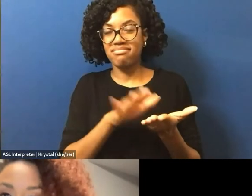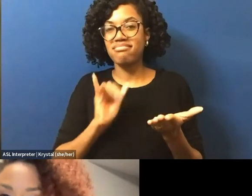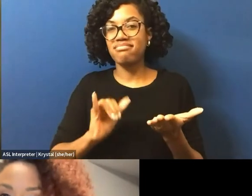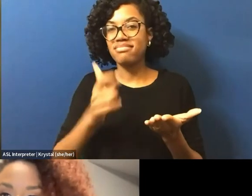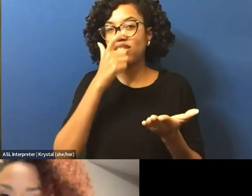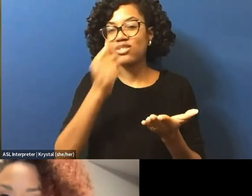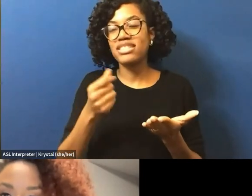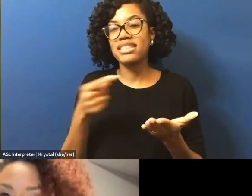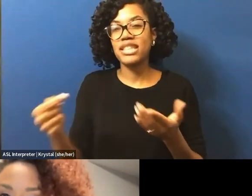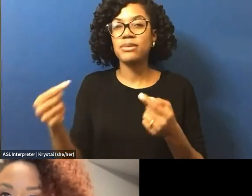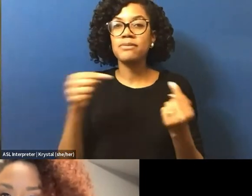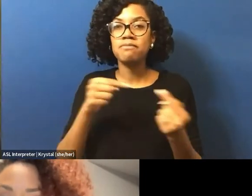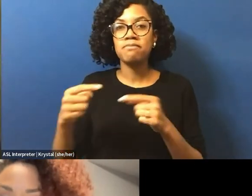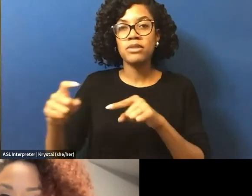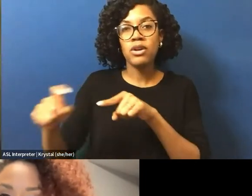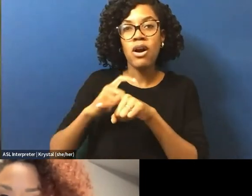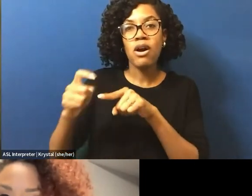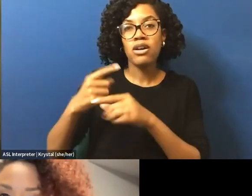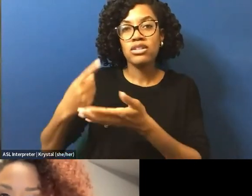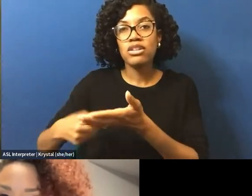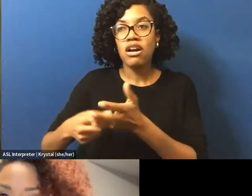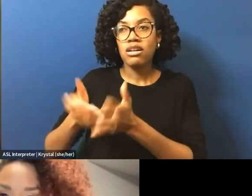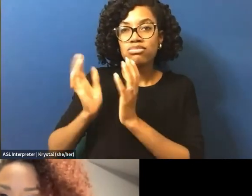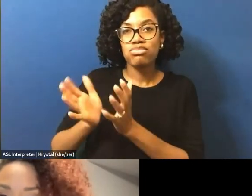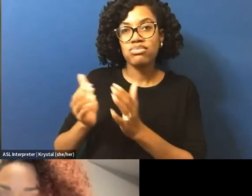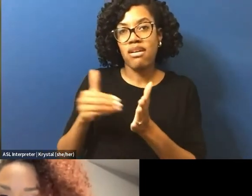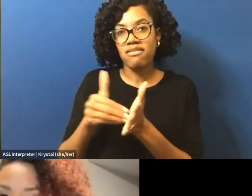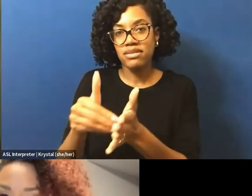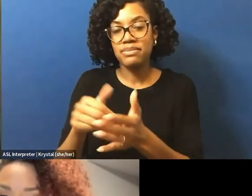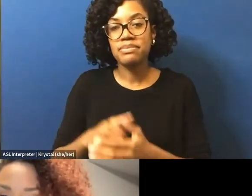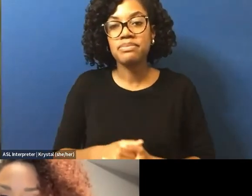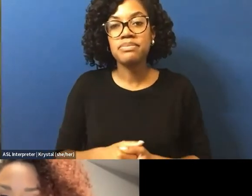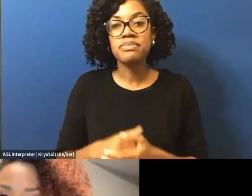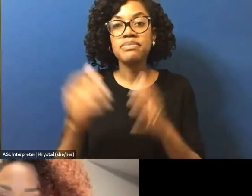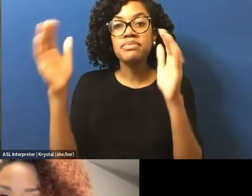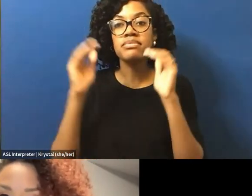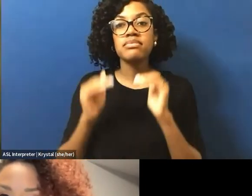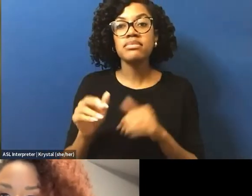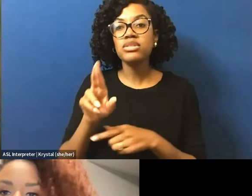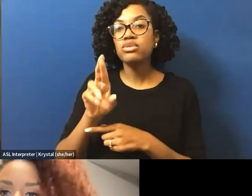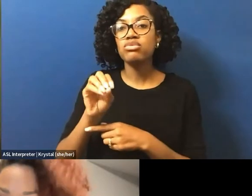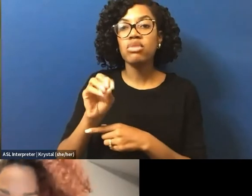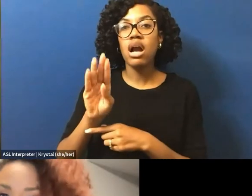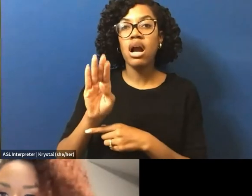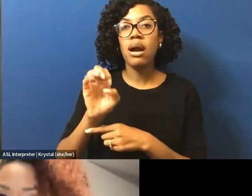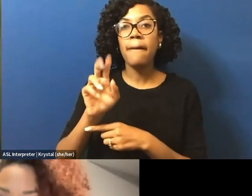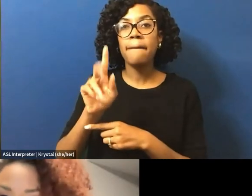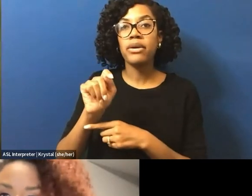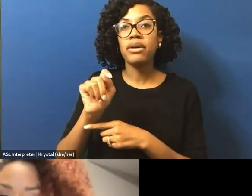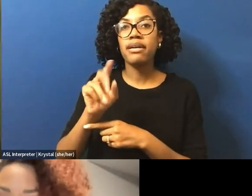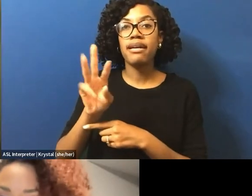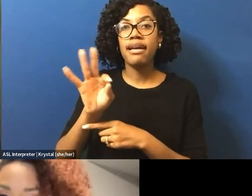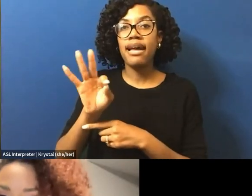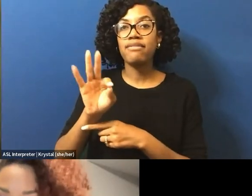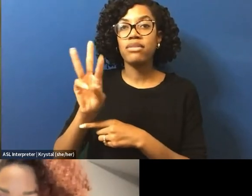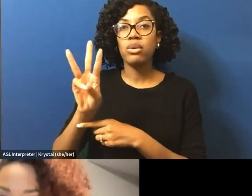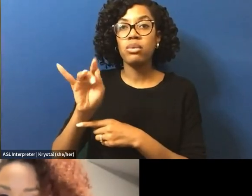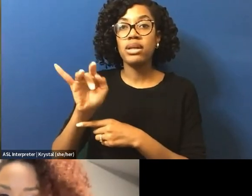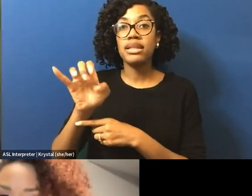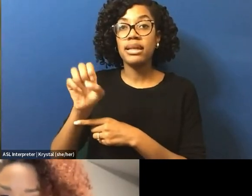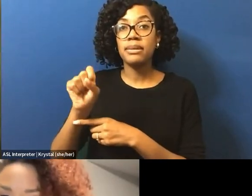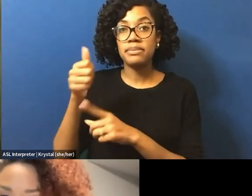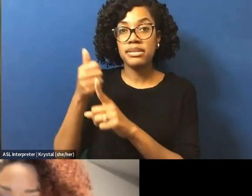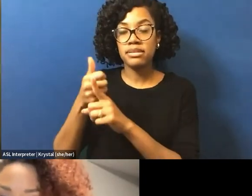her. Another great figure from this period is Robert F. Williams, who organized with the NAACP